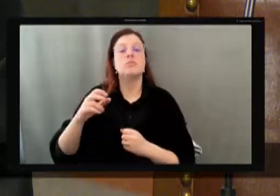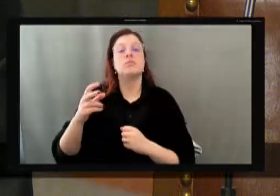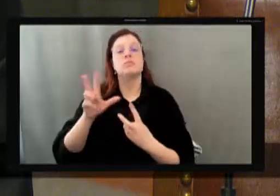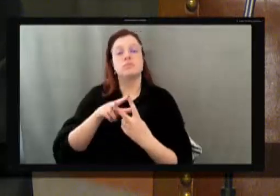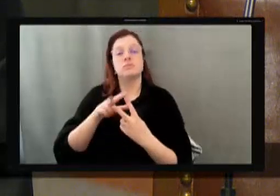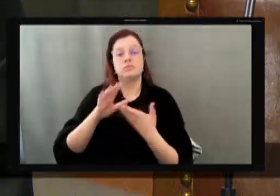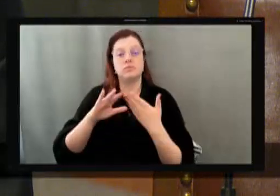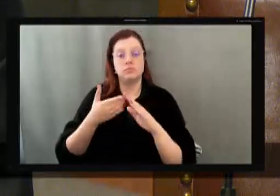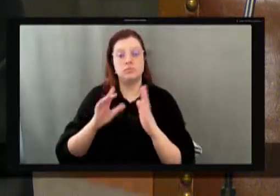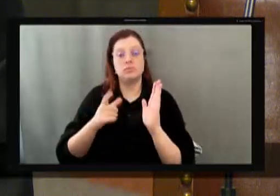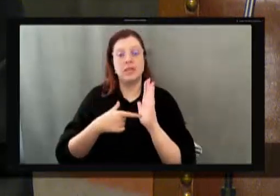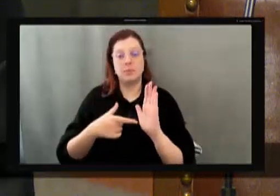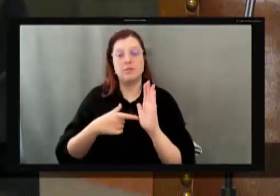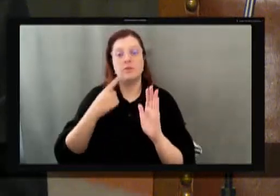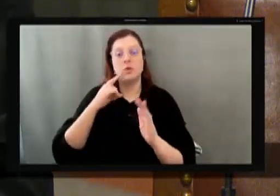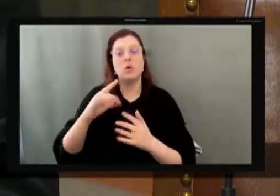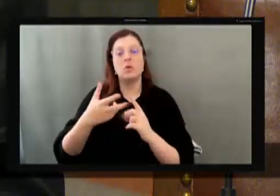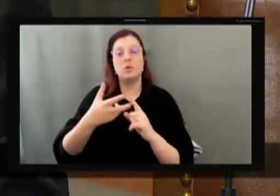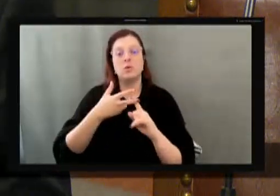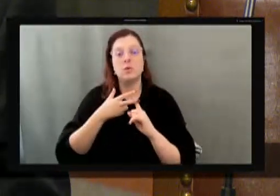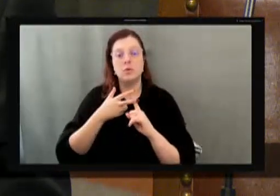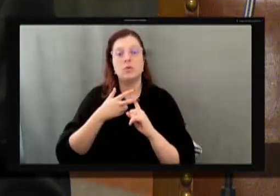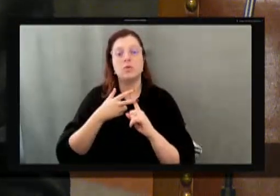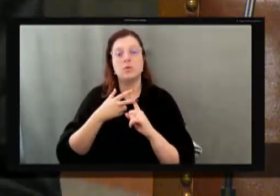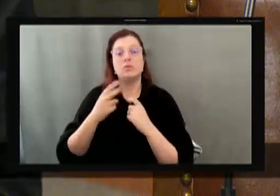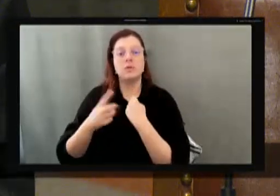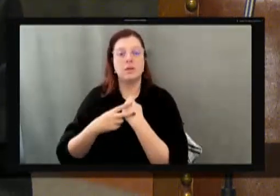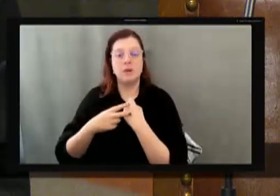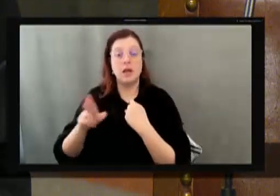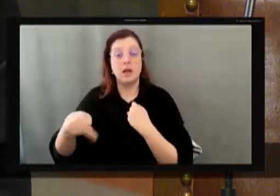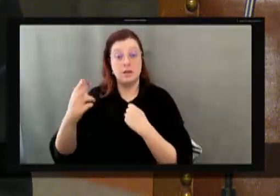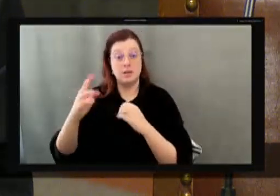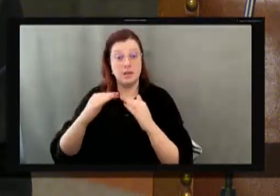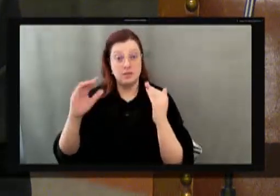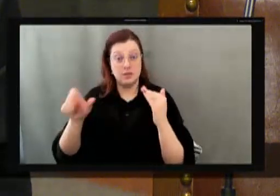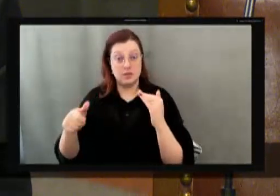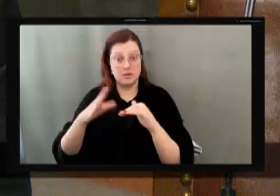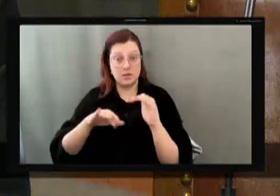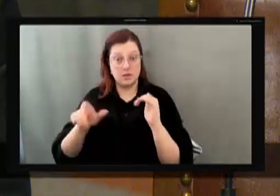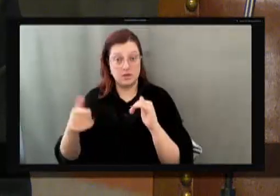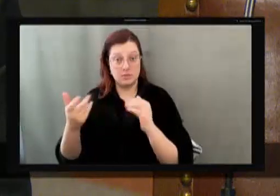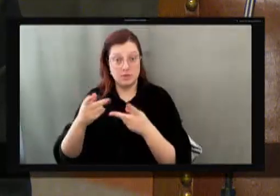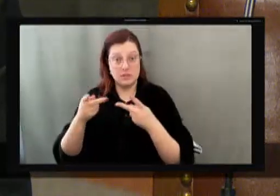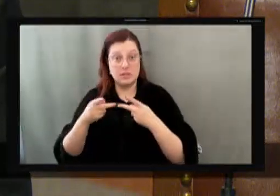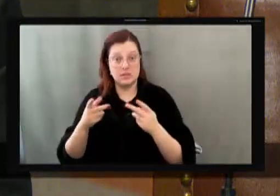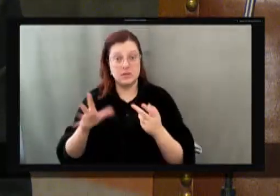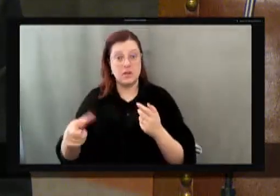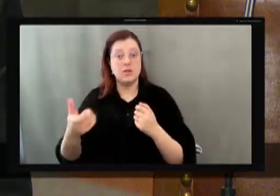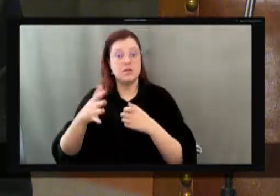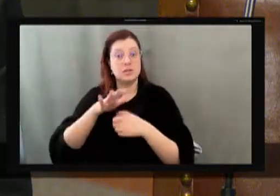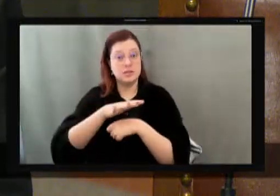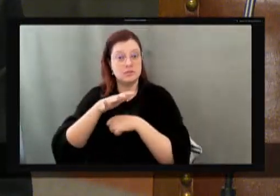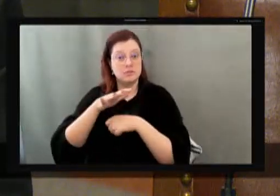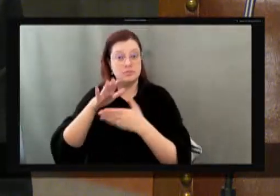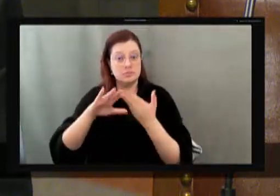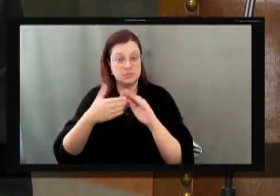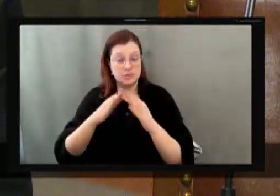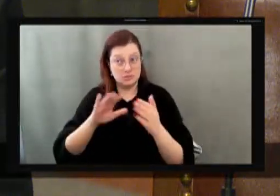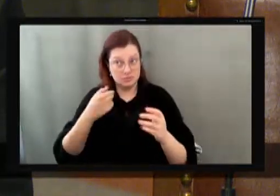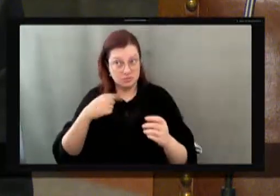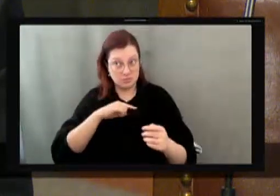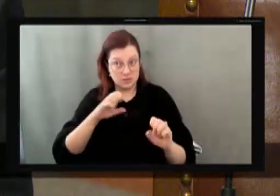recruit and retain, you know, at a higher level than other places. Are there other, you know, cities around the country that we can look to for